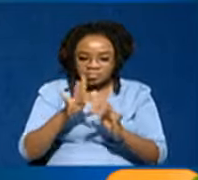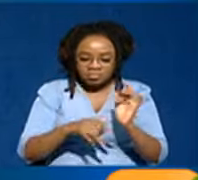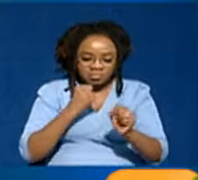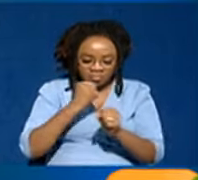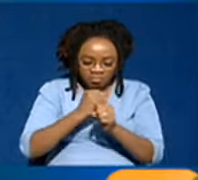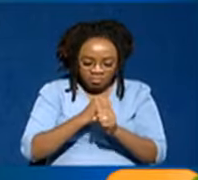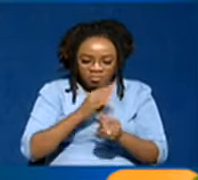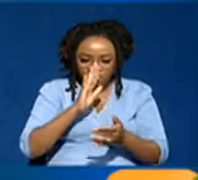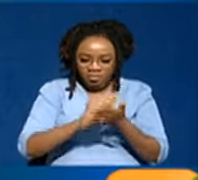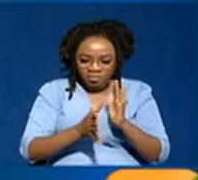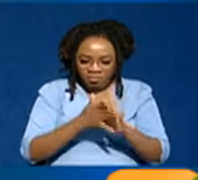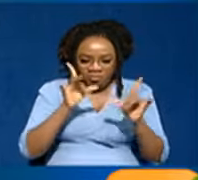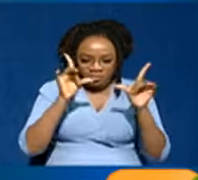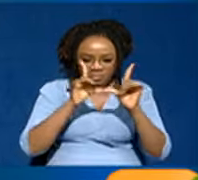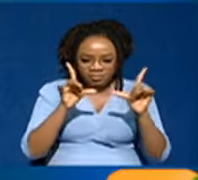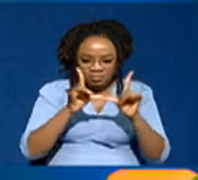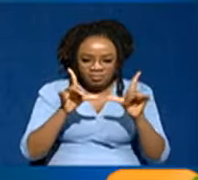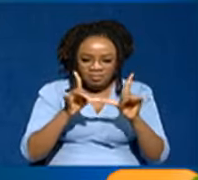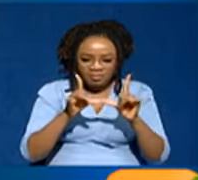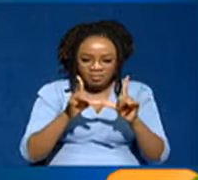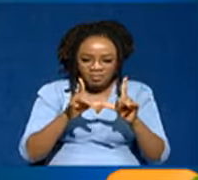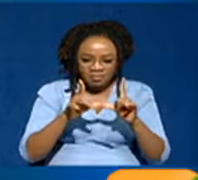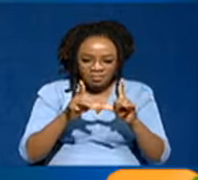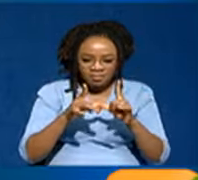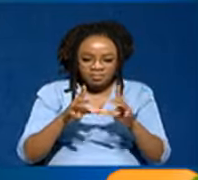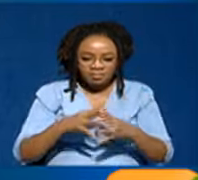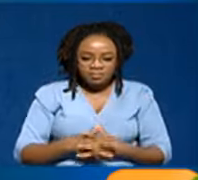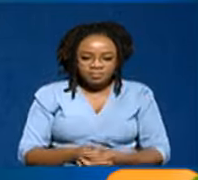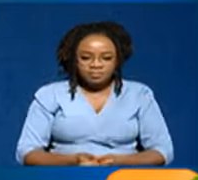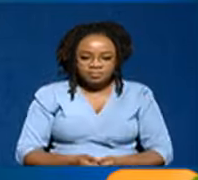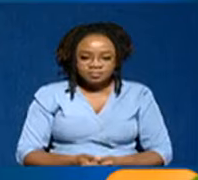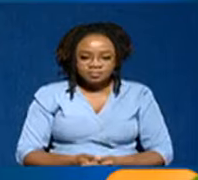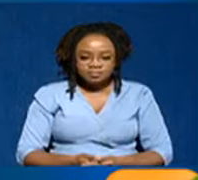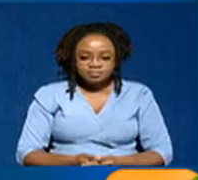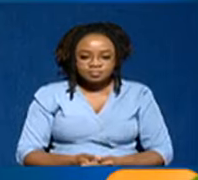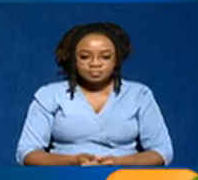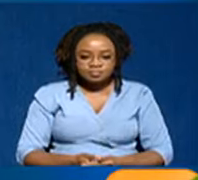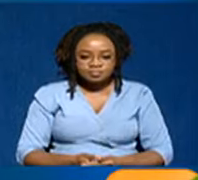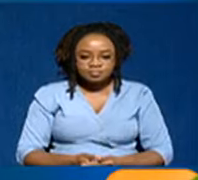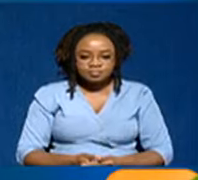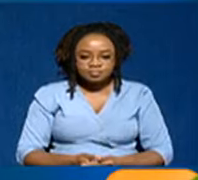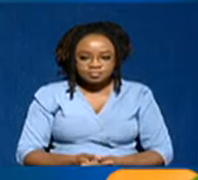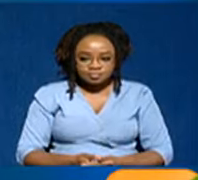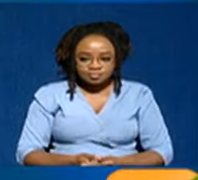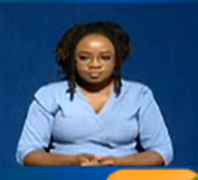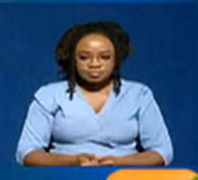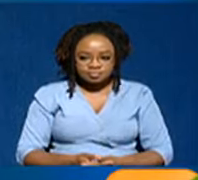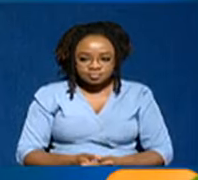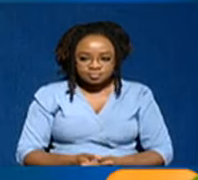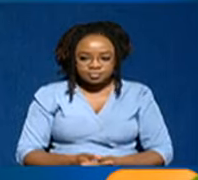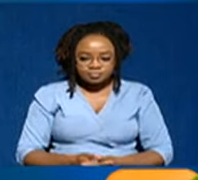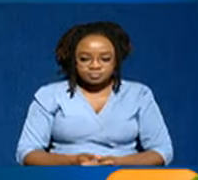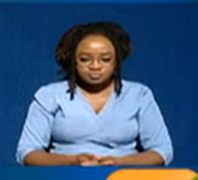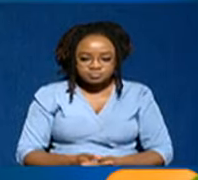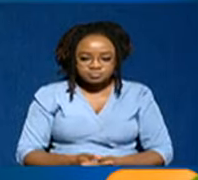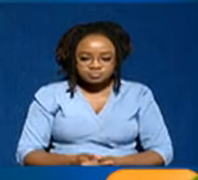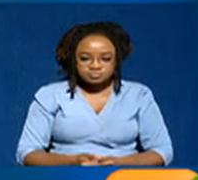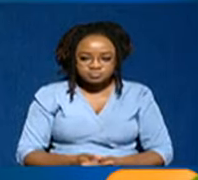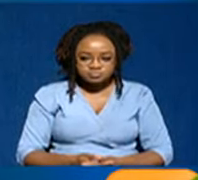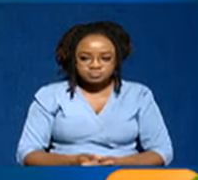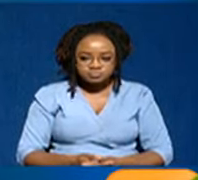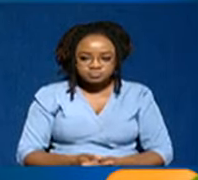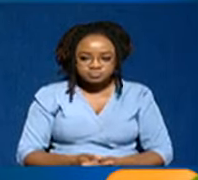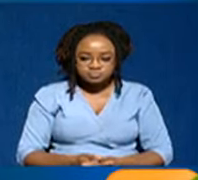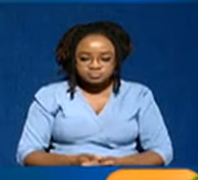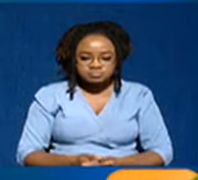without these licenses, so that they can now cut down on the time lost, and then they can get their licenses soon enough, and then